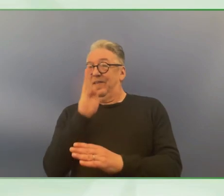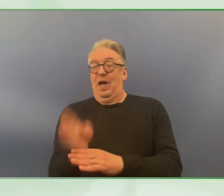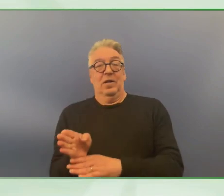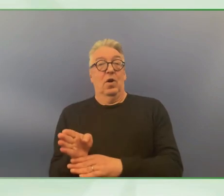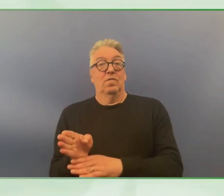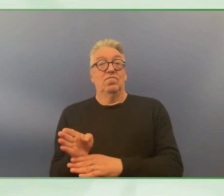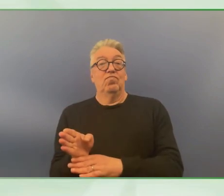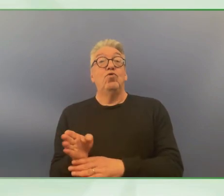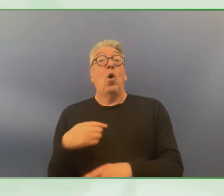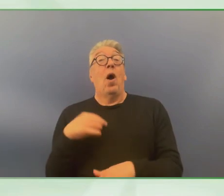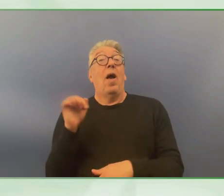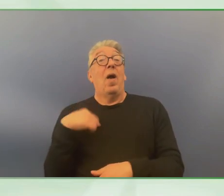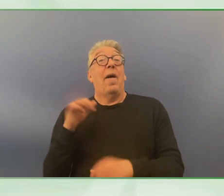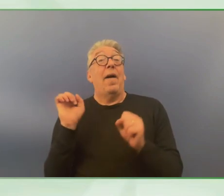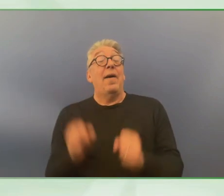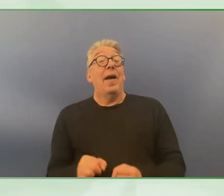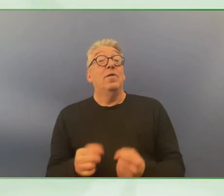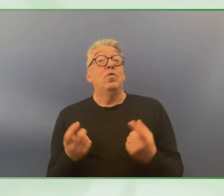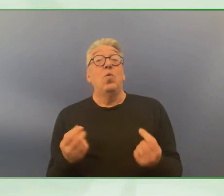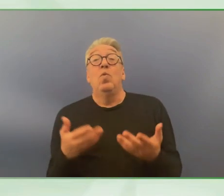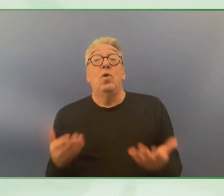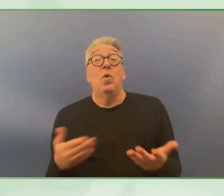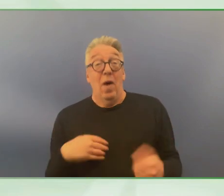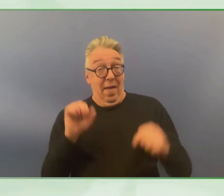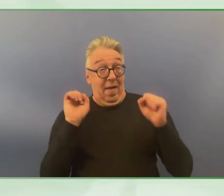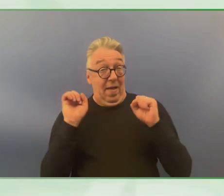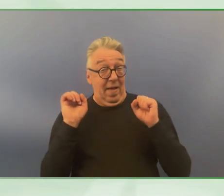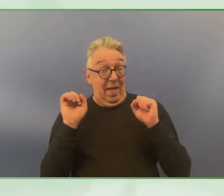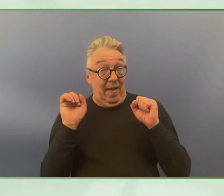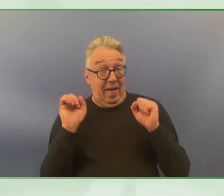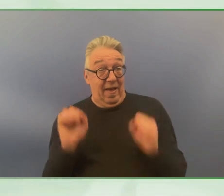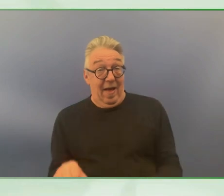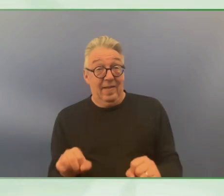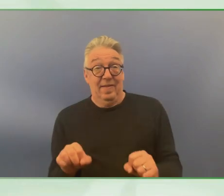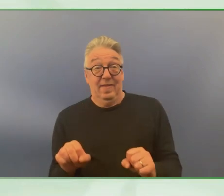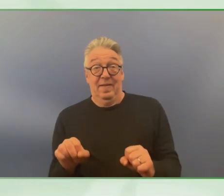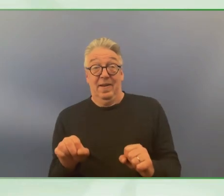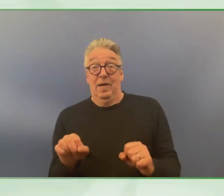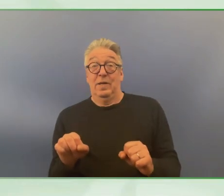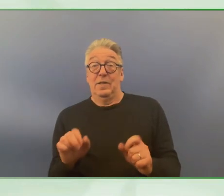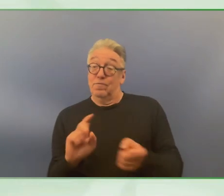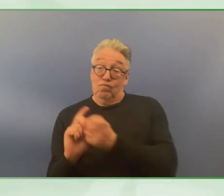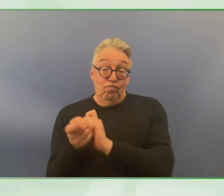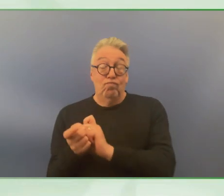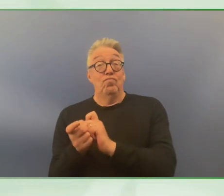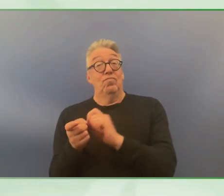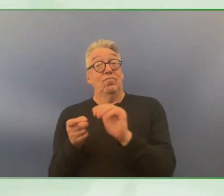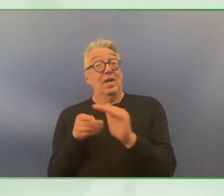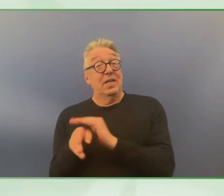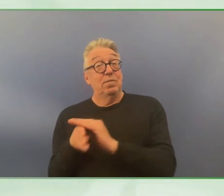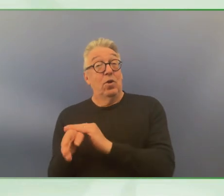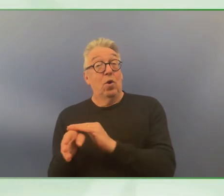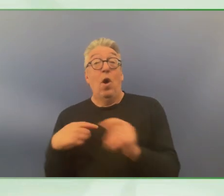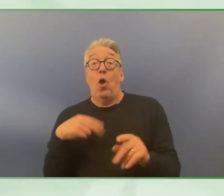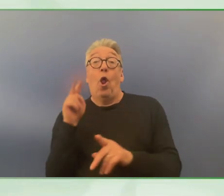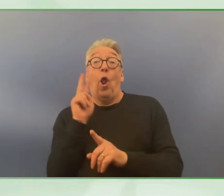can make them accessible, we can improve them, and then it's indirect. So we're looking at the power of our supply chain